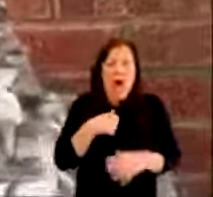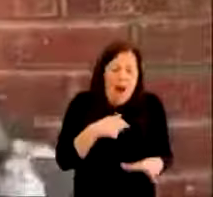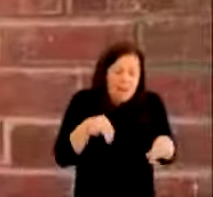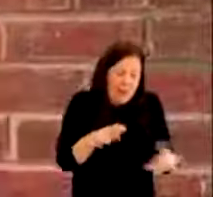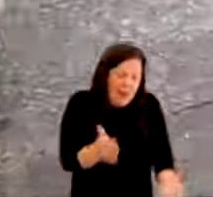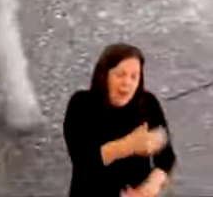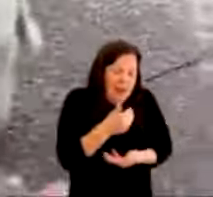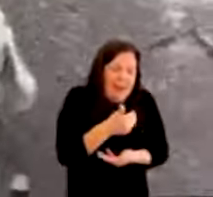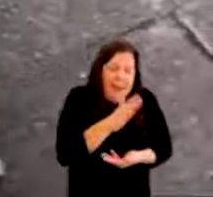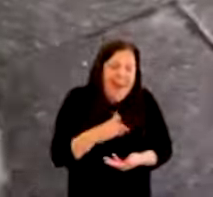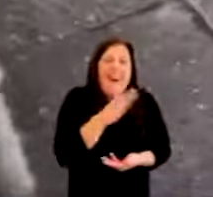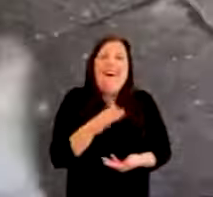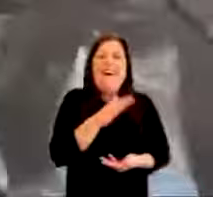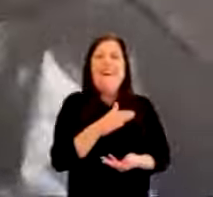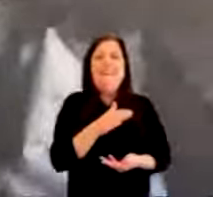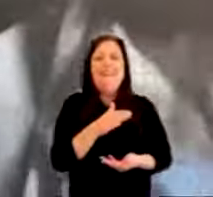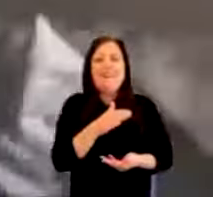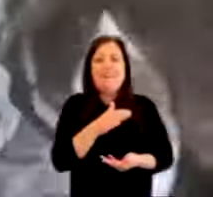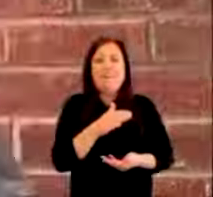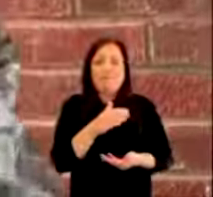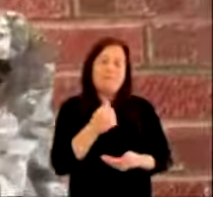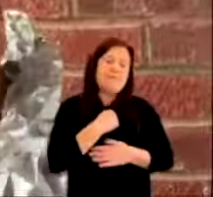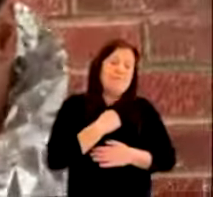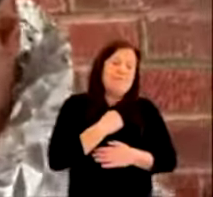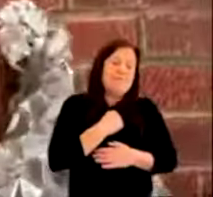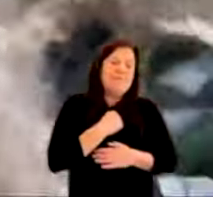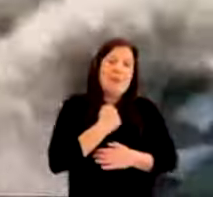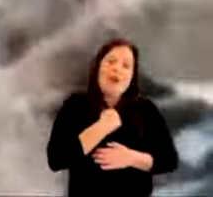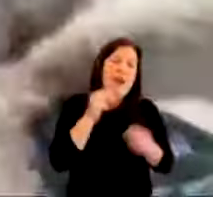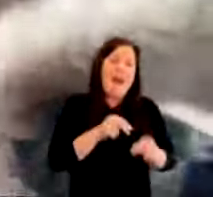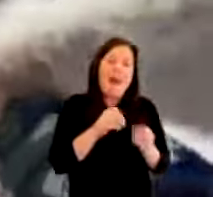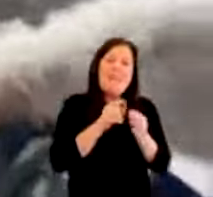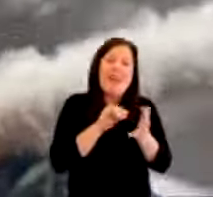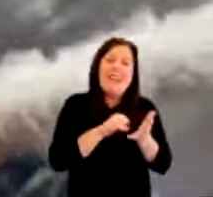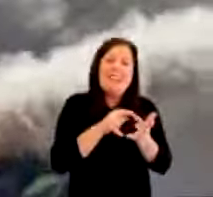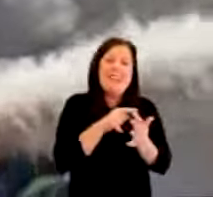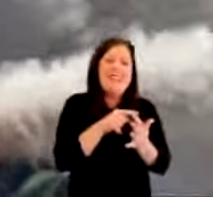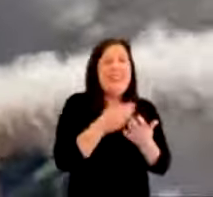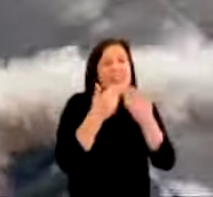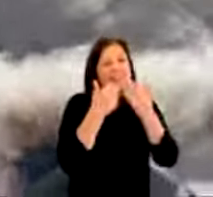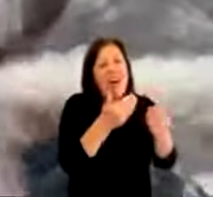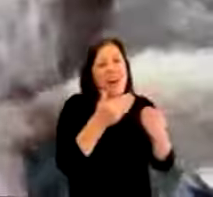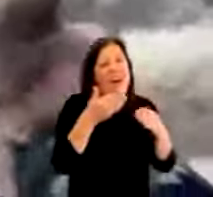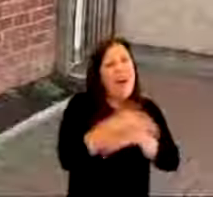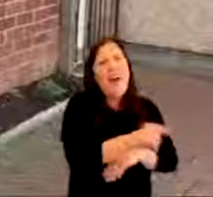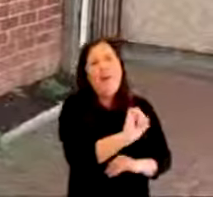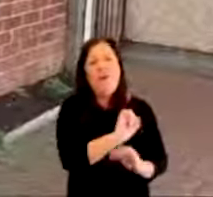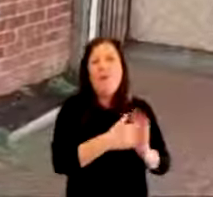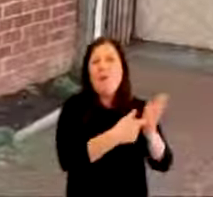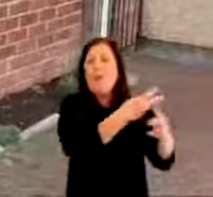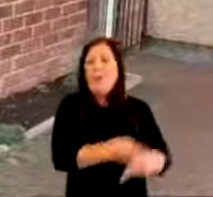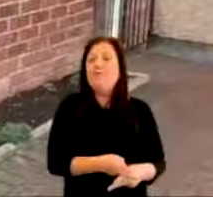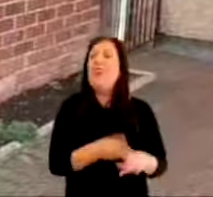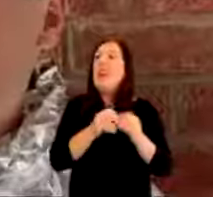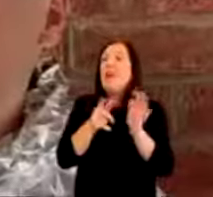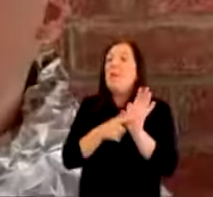Bessie! Oh, my darling girl! Oh, thank you, Ruha. Here's your